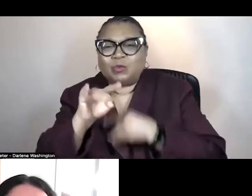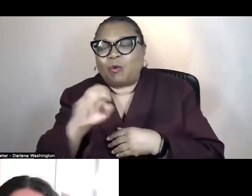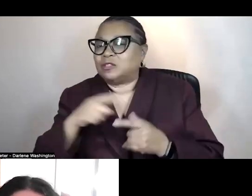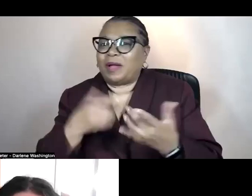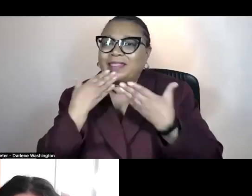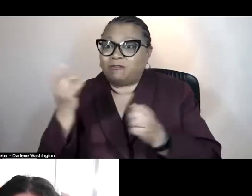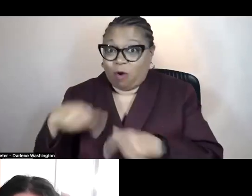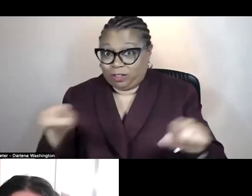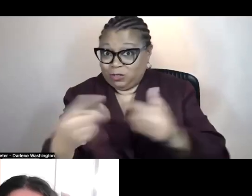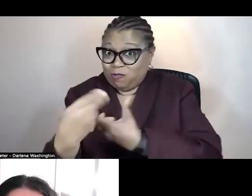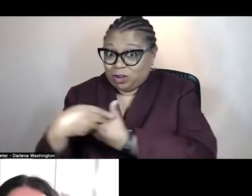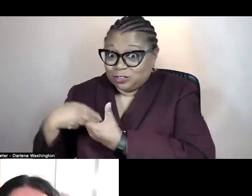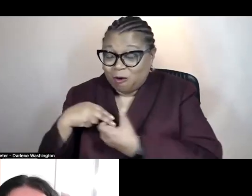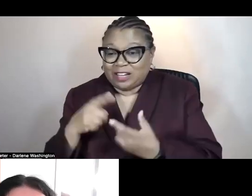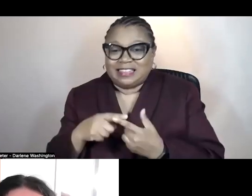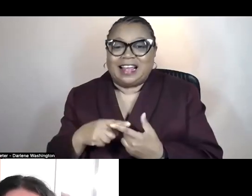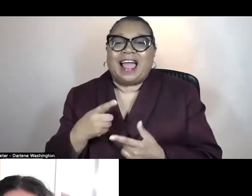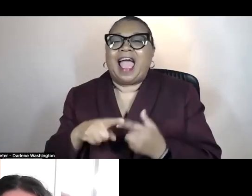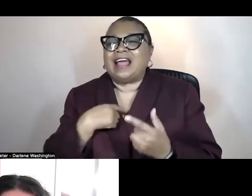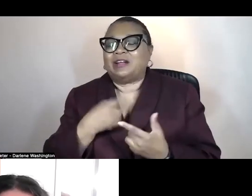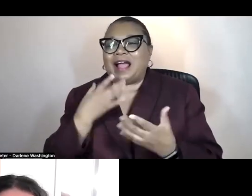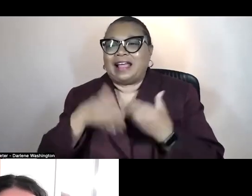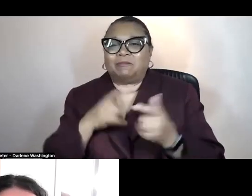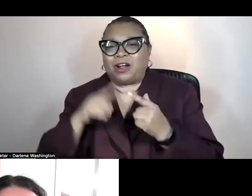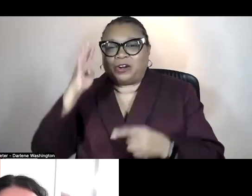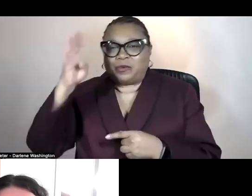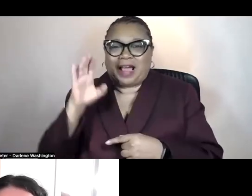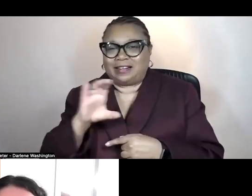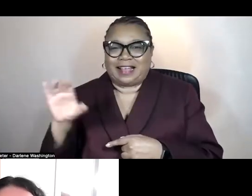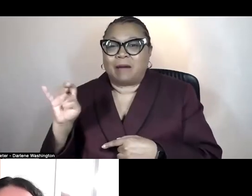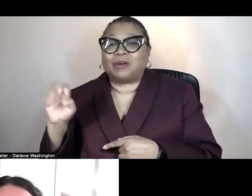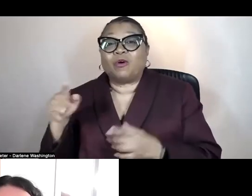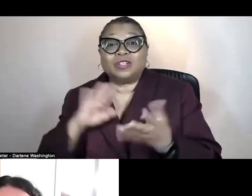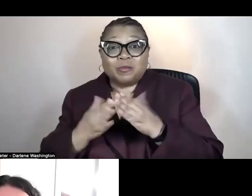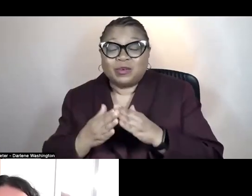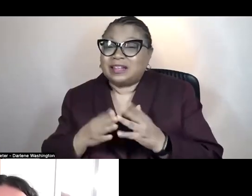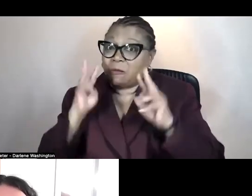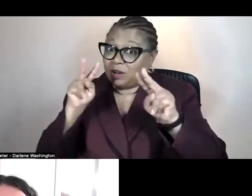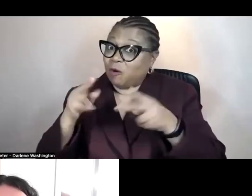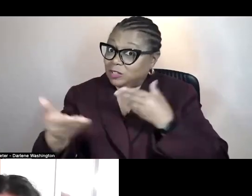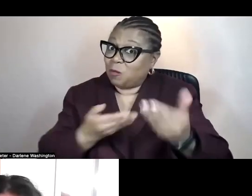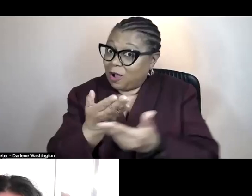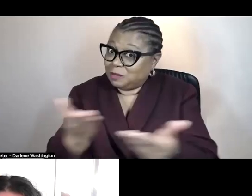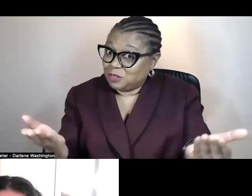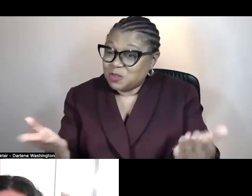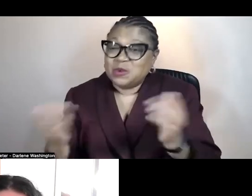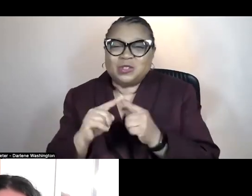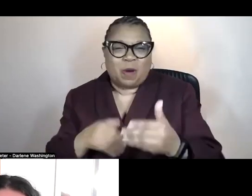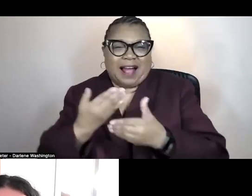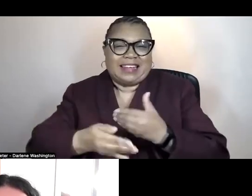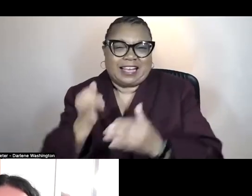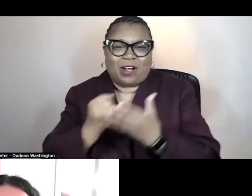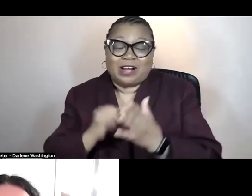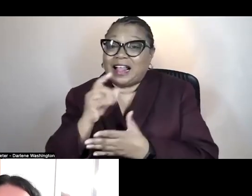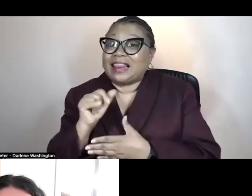to all of you for joining this Artist Lab and being part of the Creative Capital community. I look forward to welcoming you to our next Artist